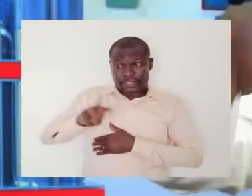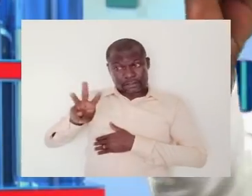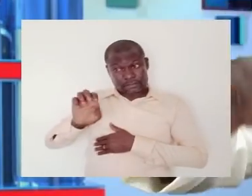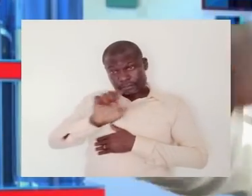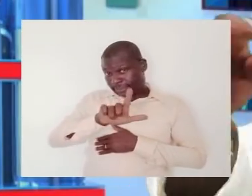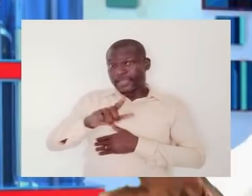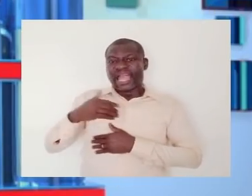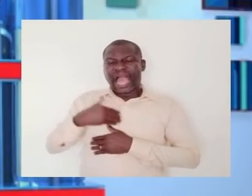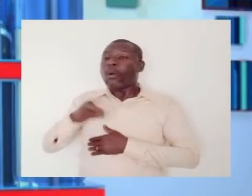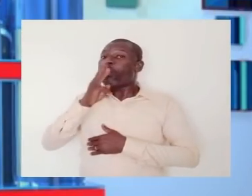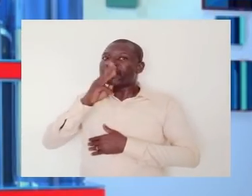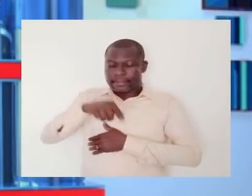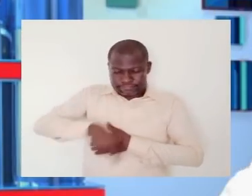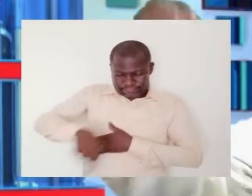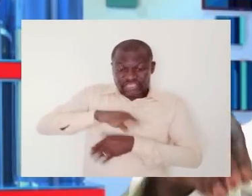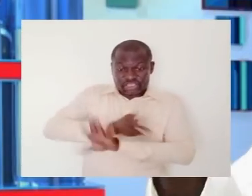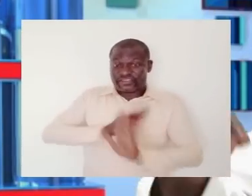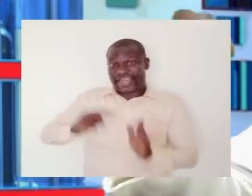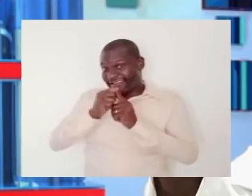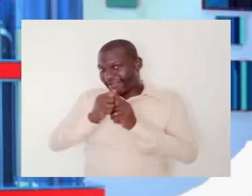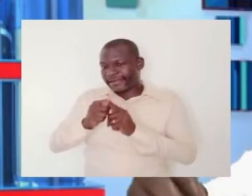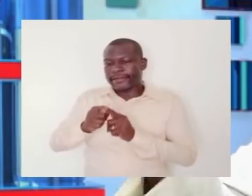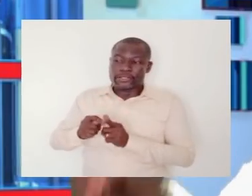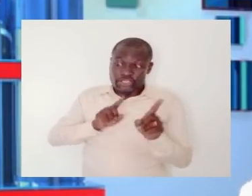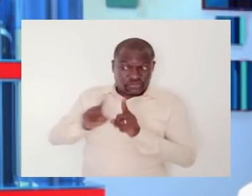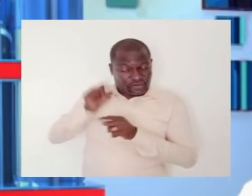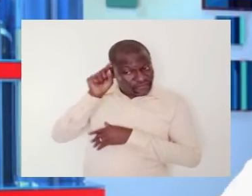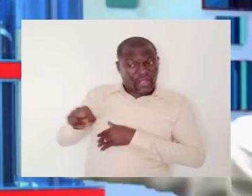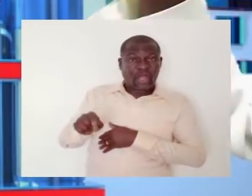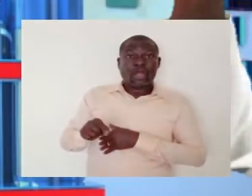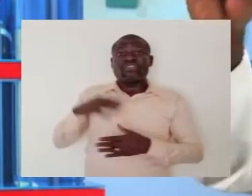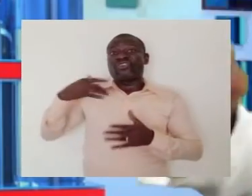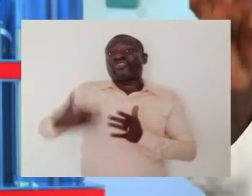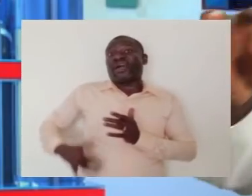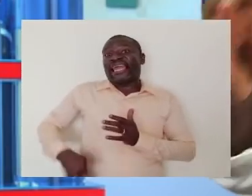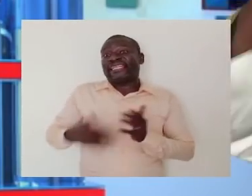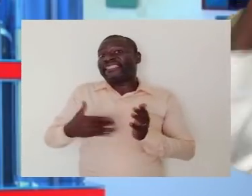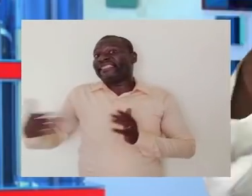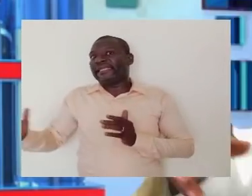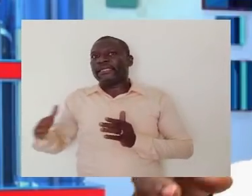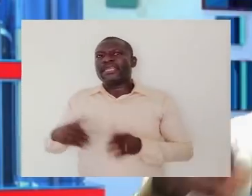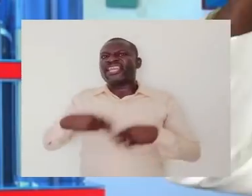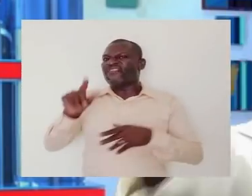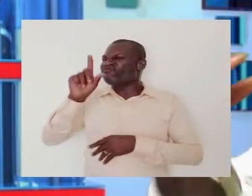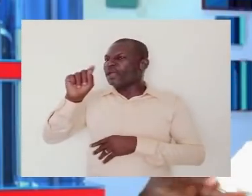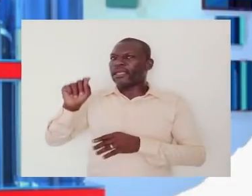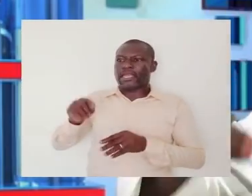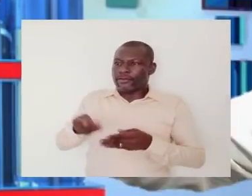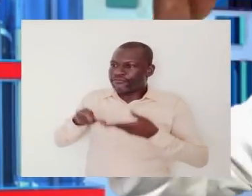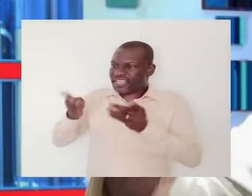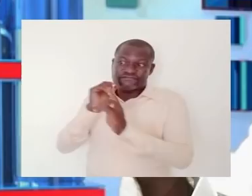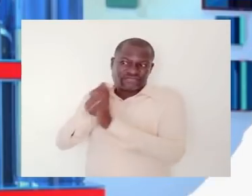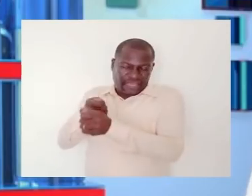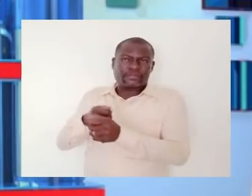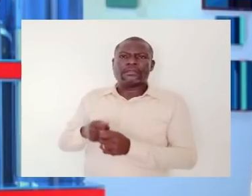no mu so more than 10 years ni church of christ takrade be bia me preacher no ye the wc mark 20 and ya donate